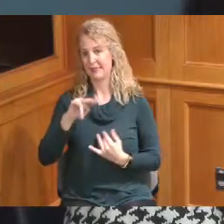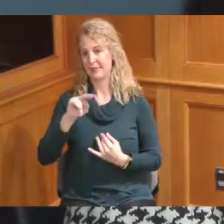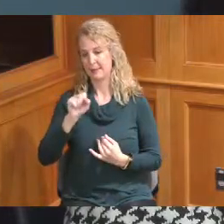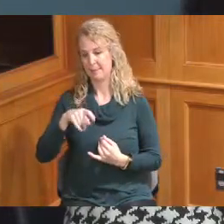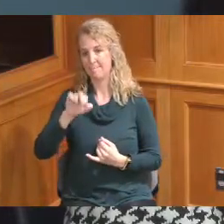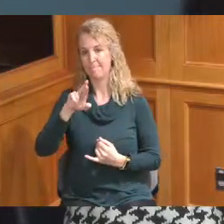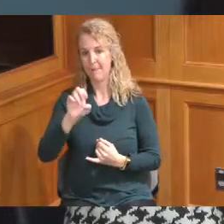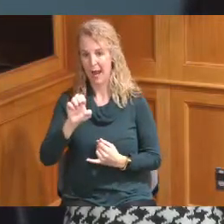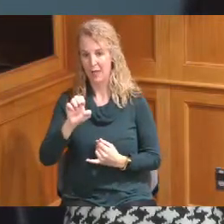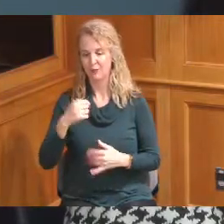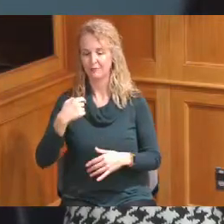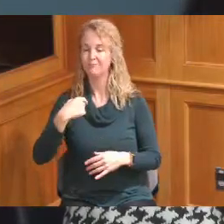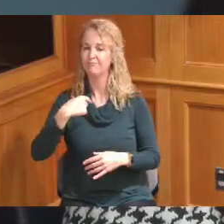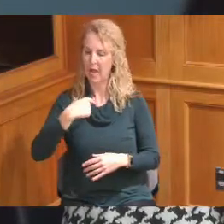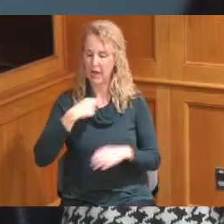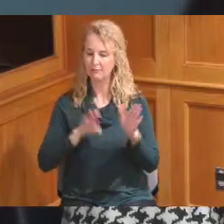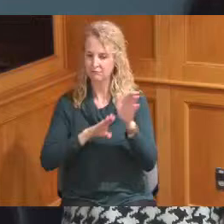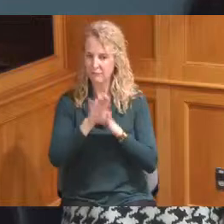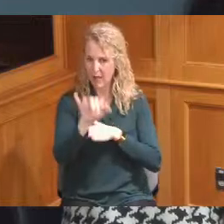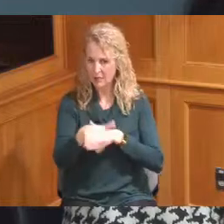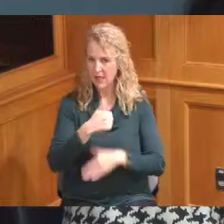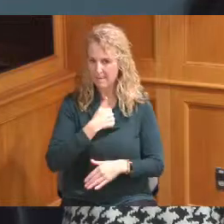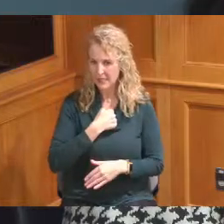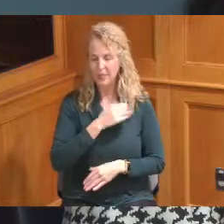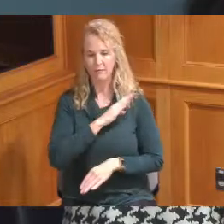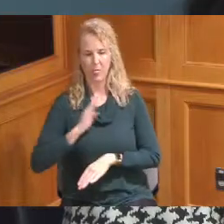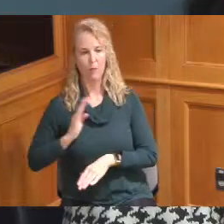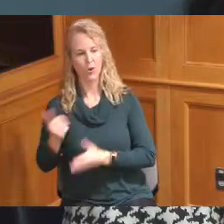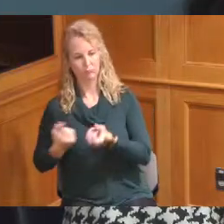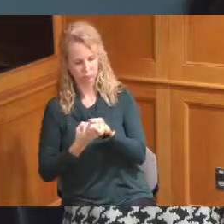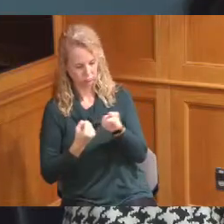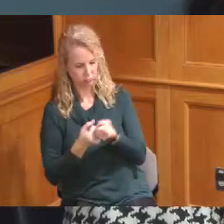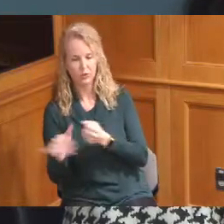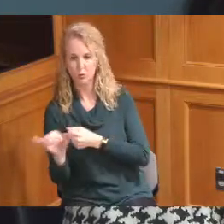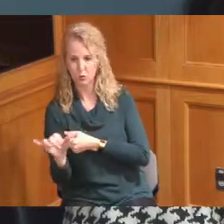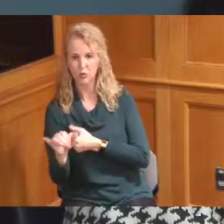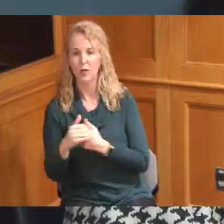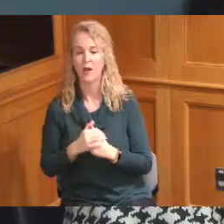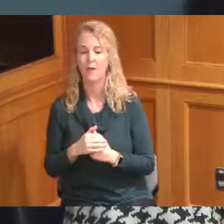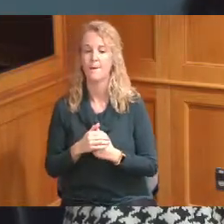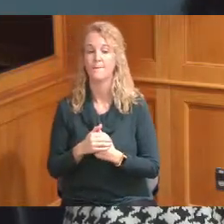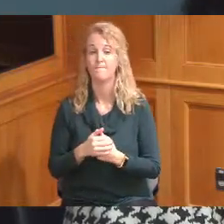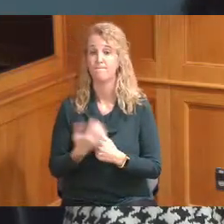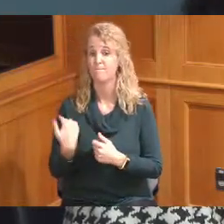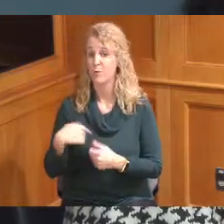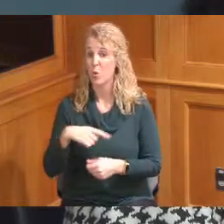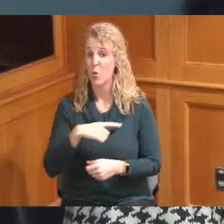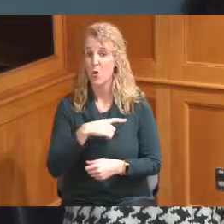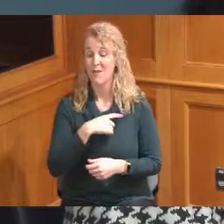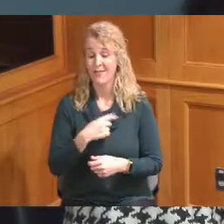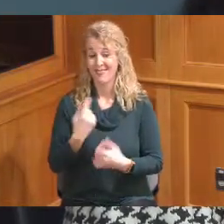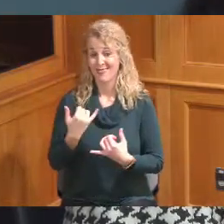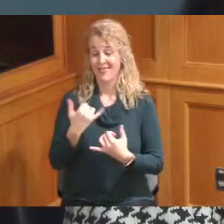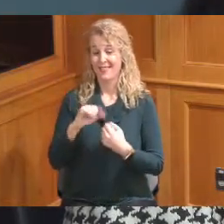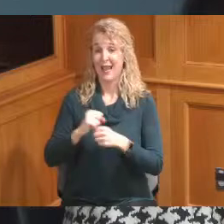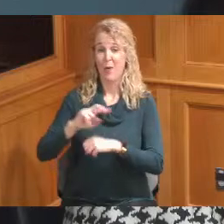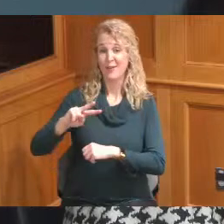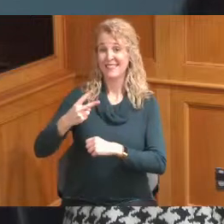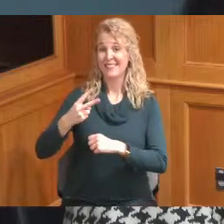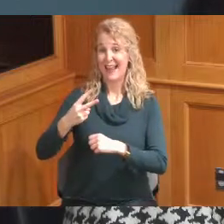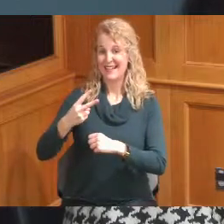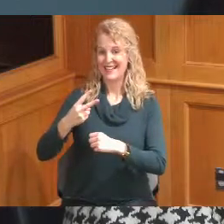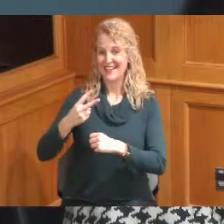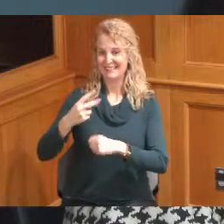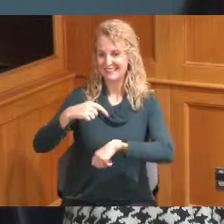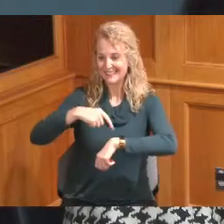an initiative that I developed and the board helped and supported. We're completing our second round. I